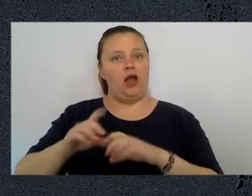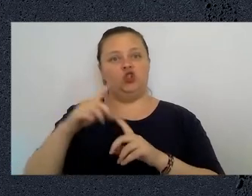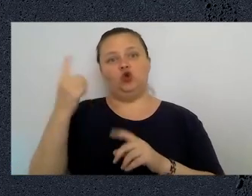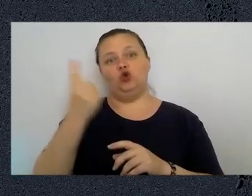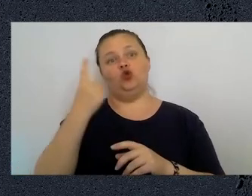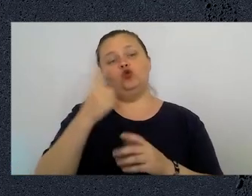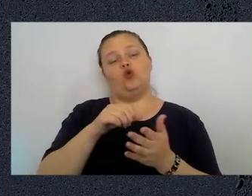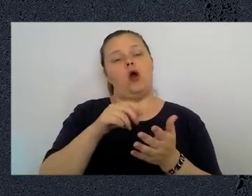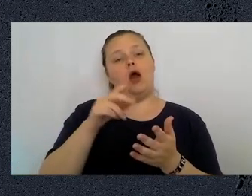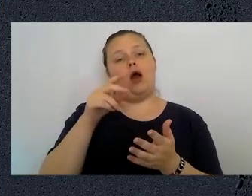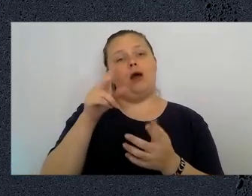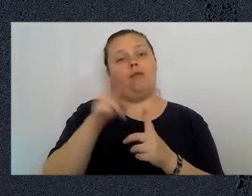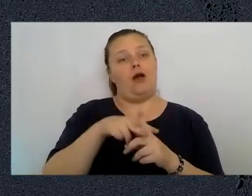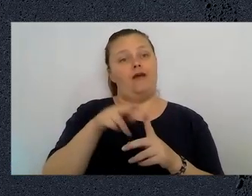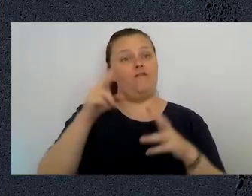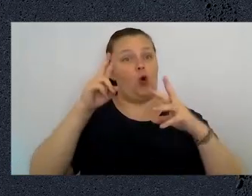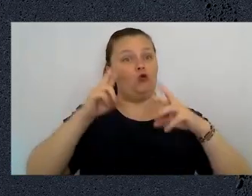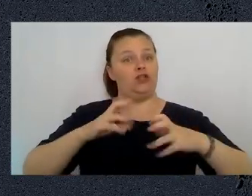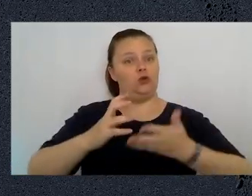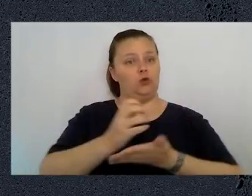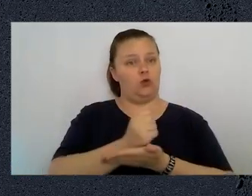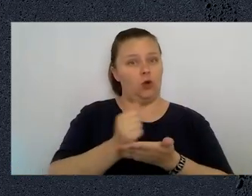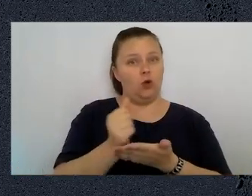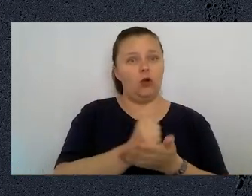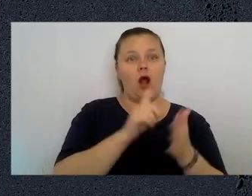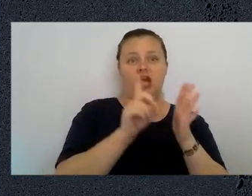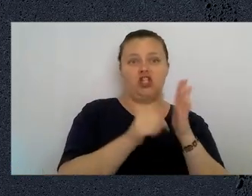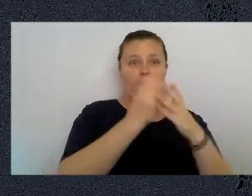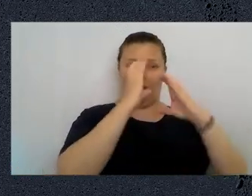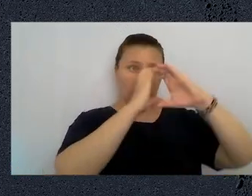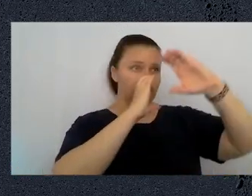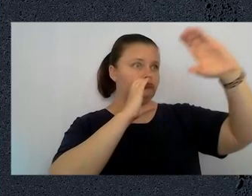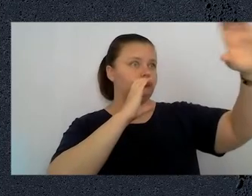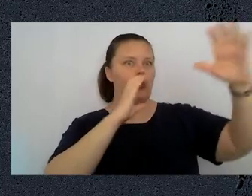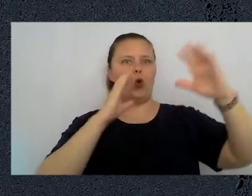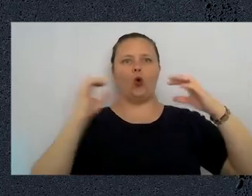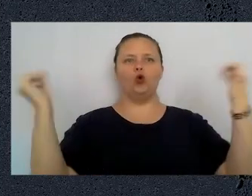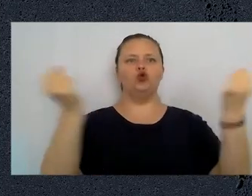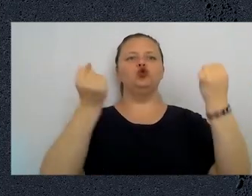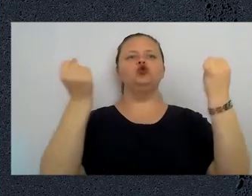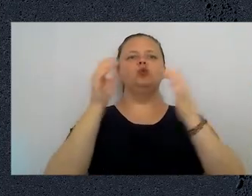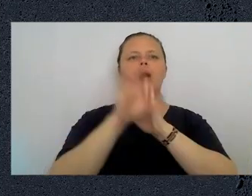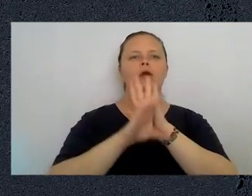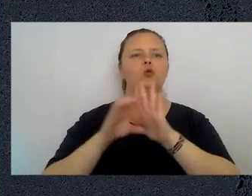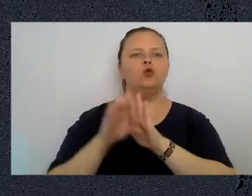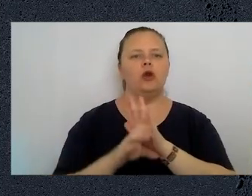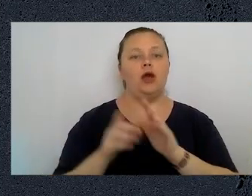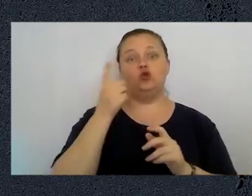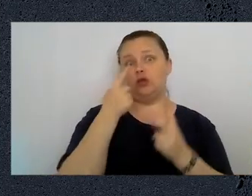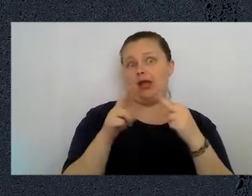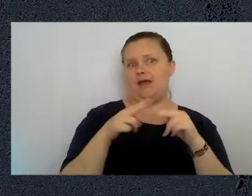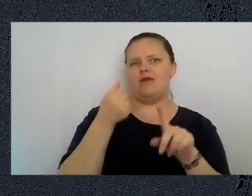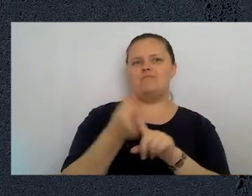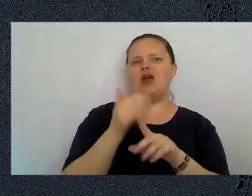for research resources like time on telescopes or on supercomputers to see if it's going to have an impact on